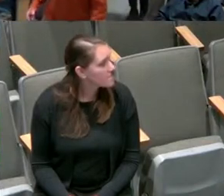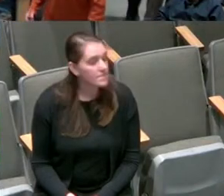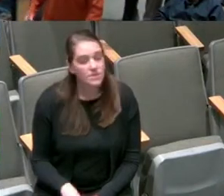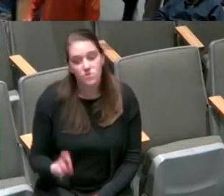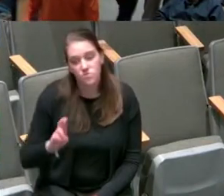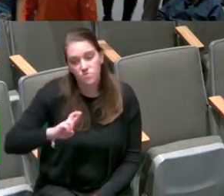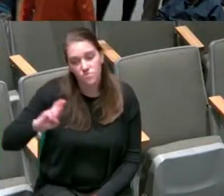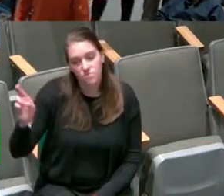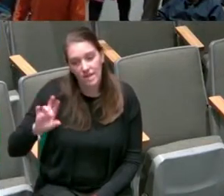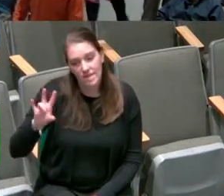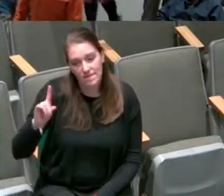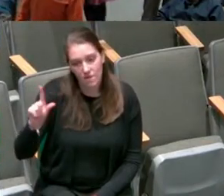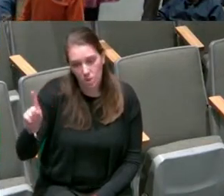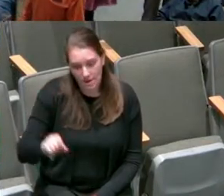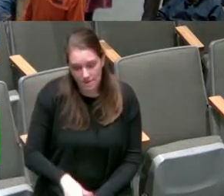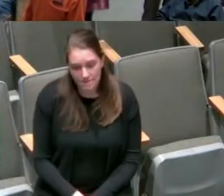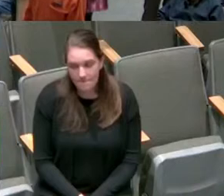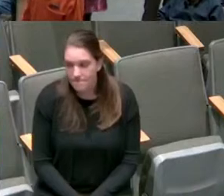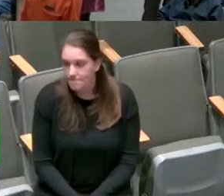stage right 71.